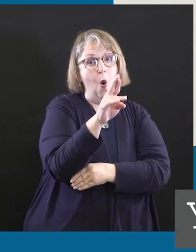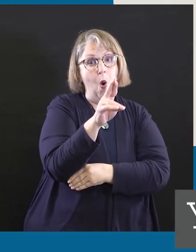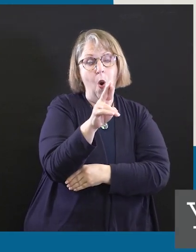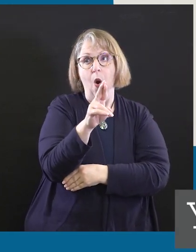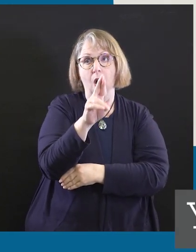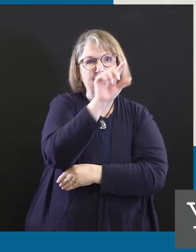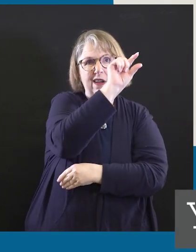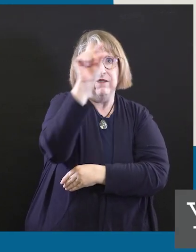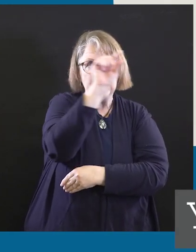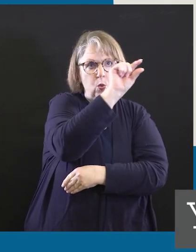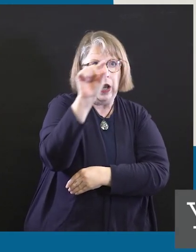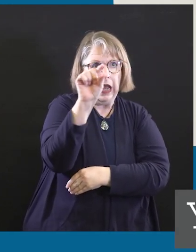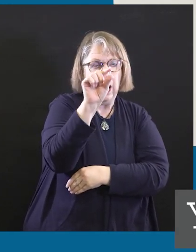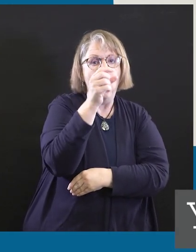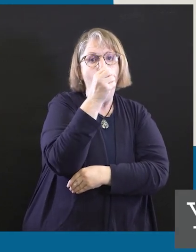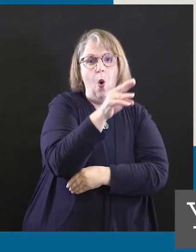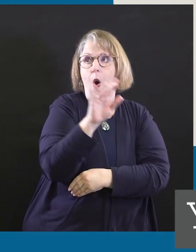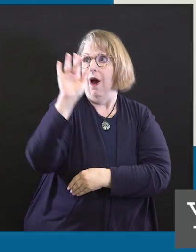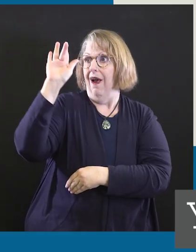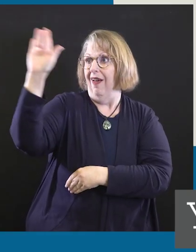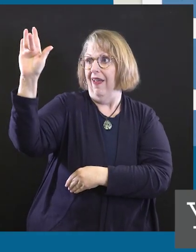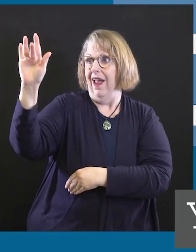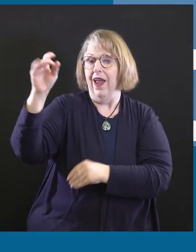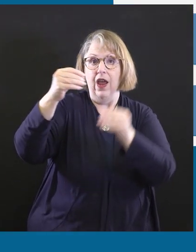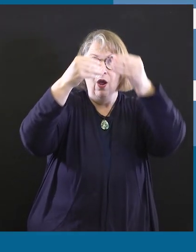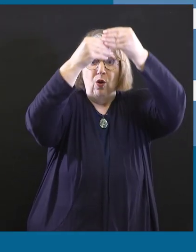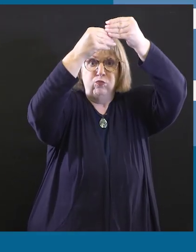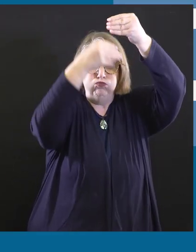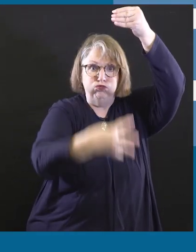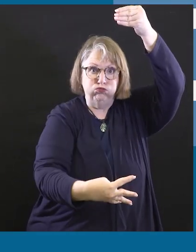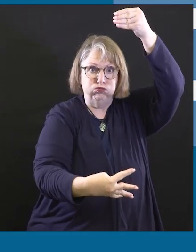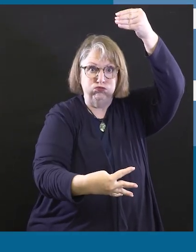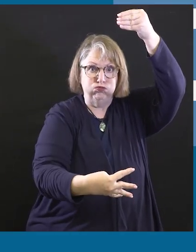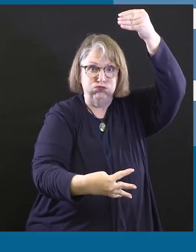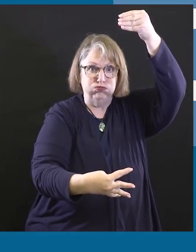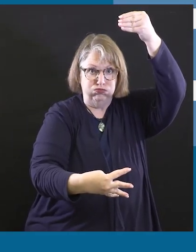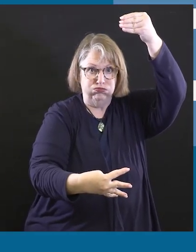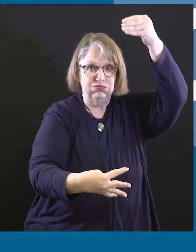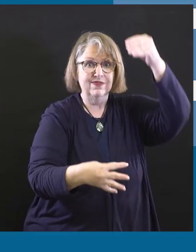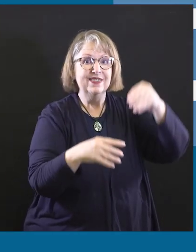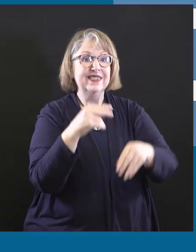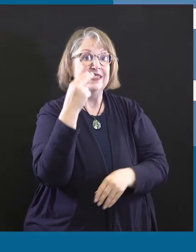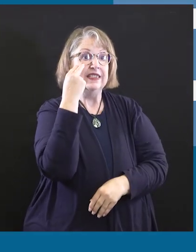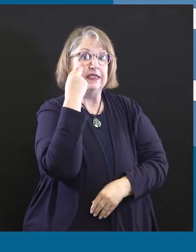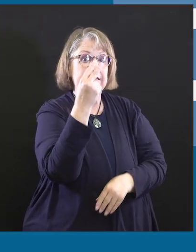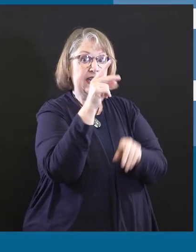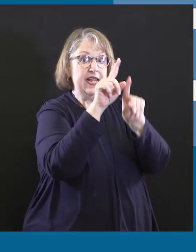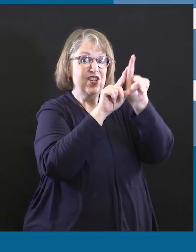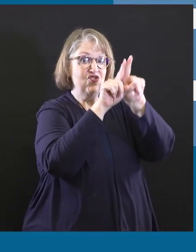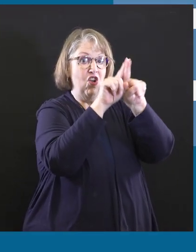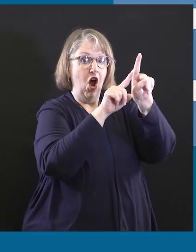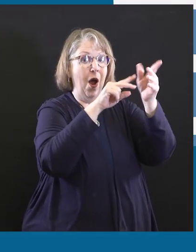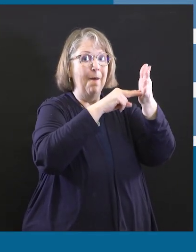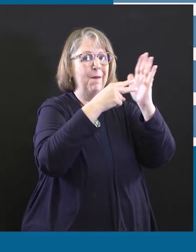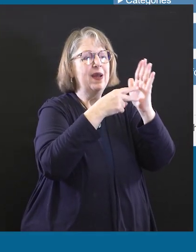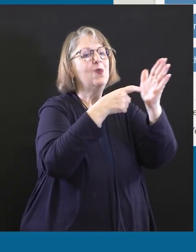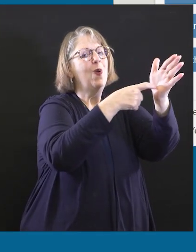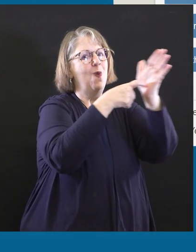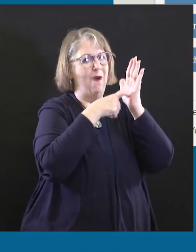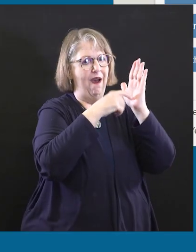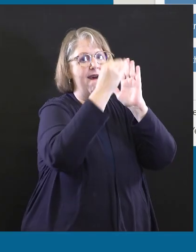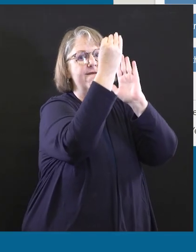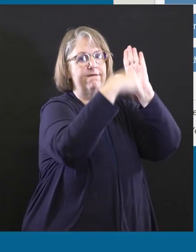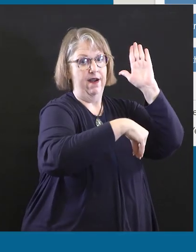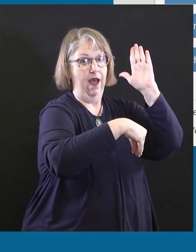You can open each bar individually, or on the right-hand side, you can expand all of the bars